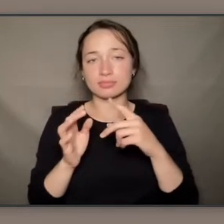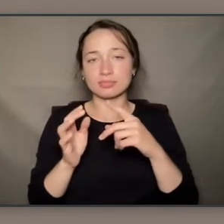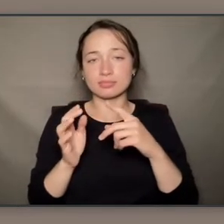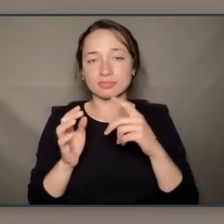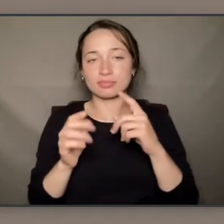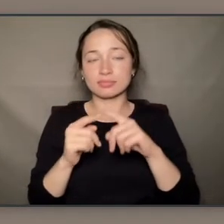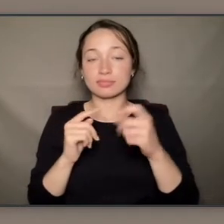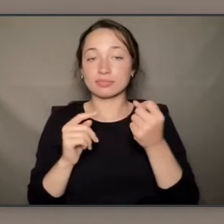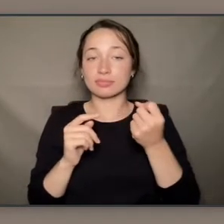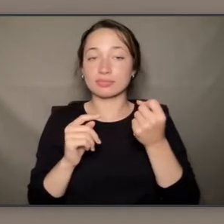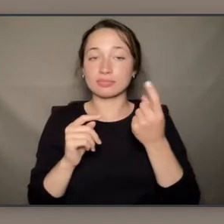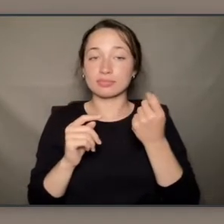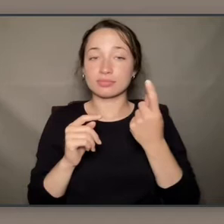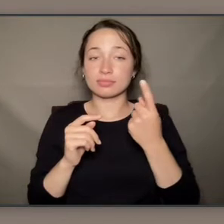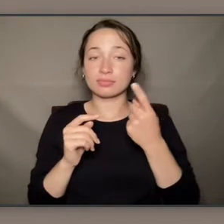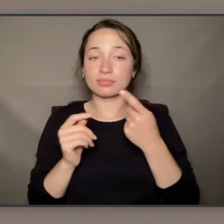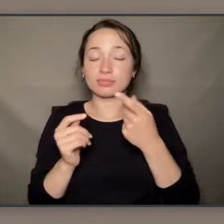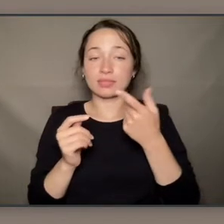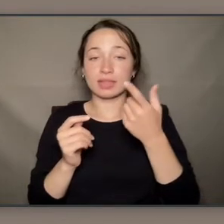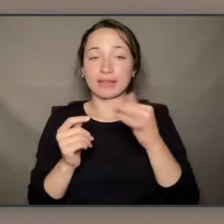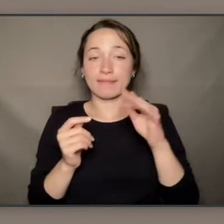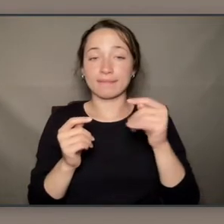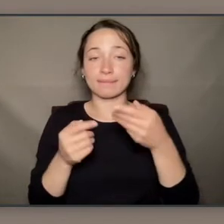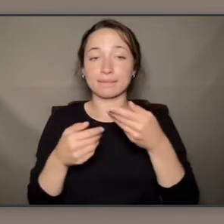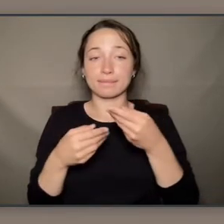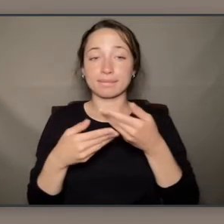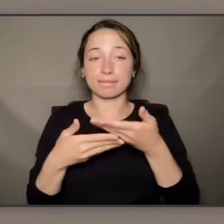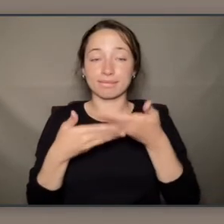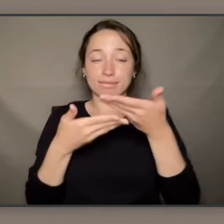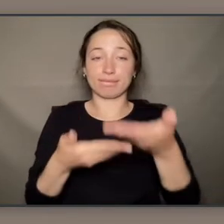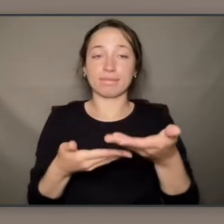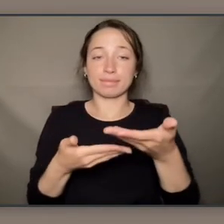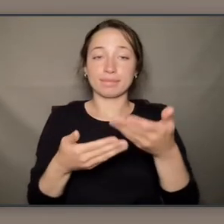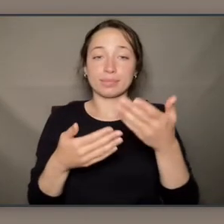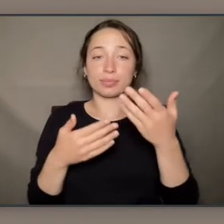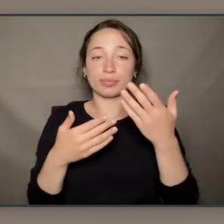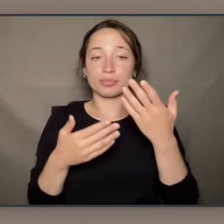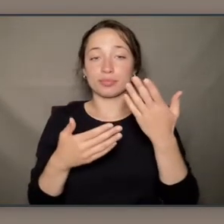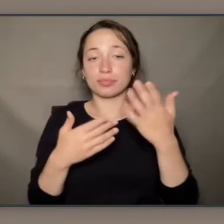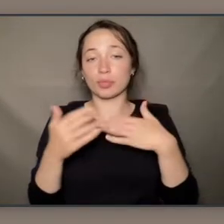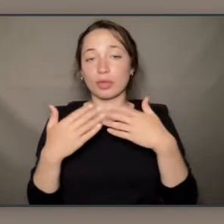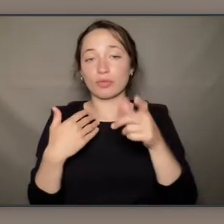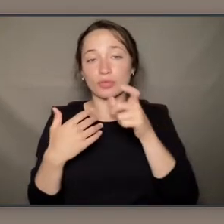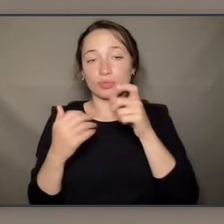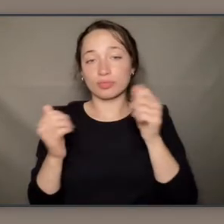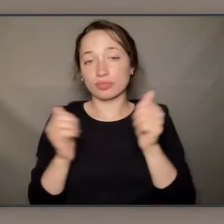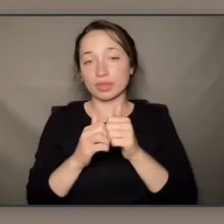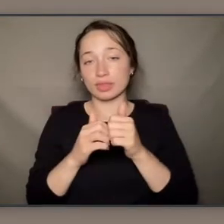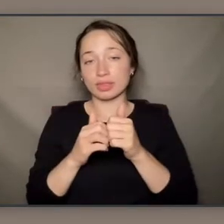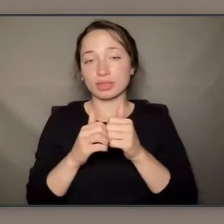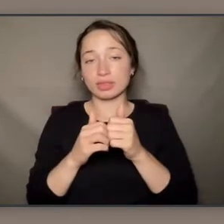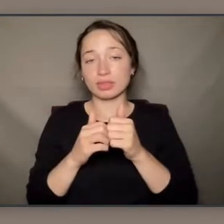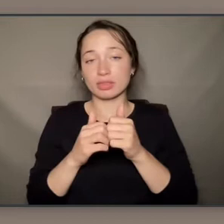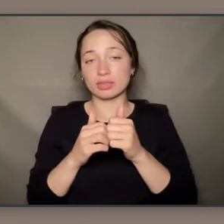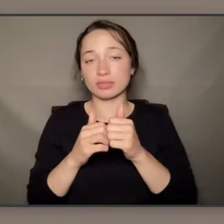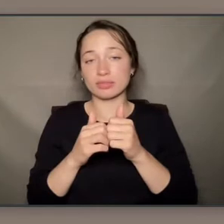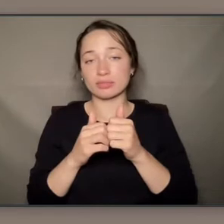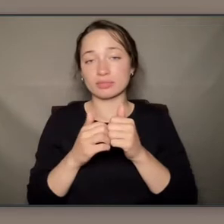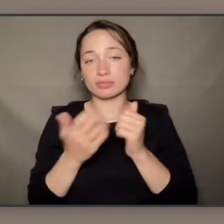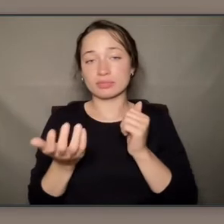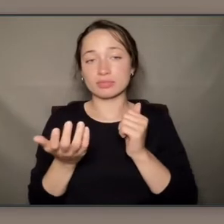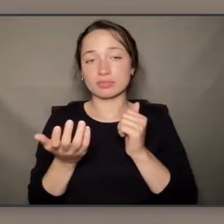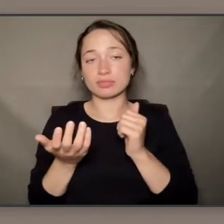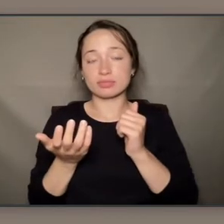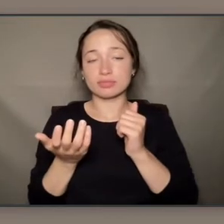And my feeling is that a gift being brought to you, whoever